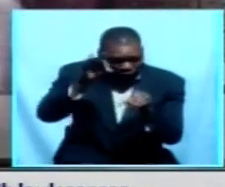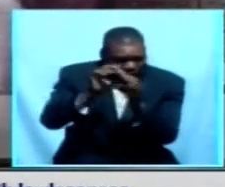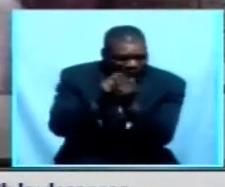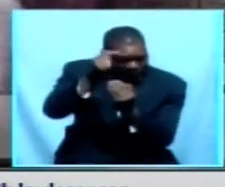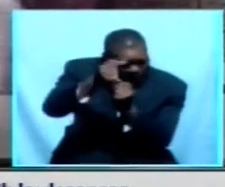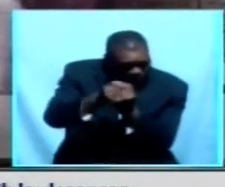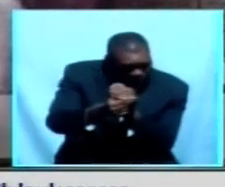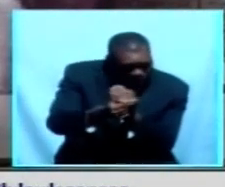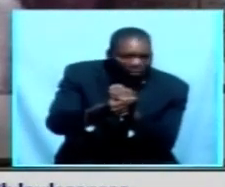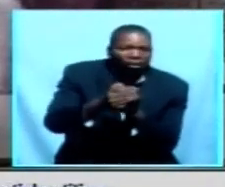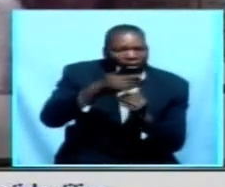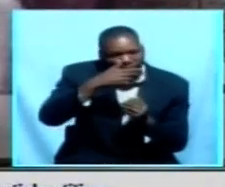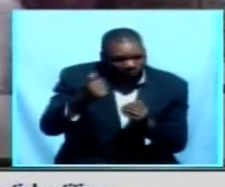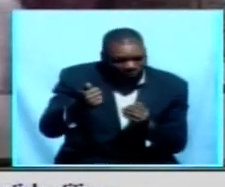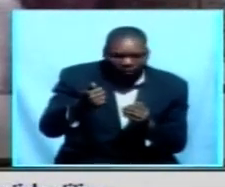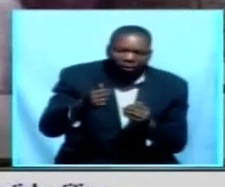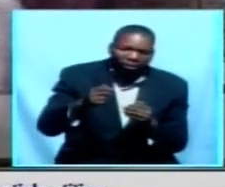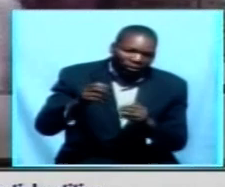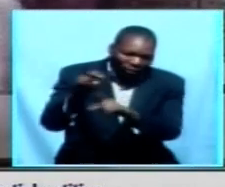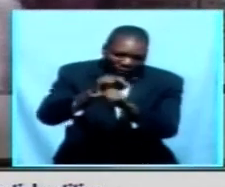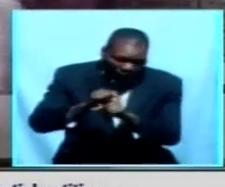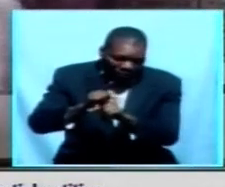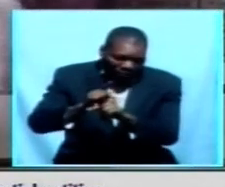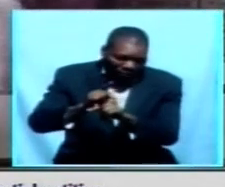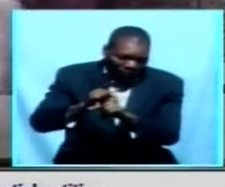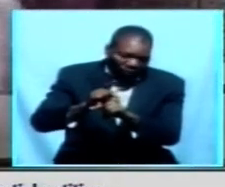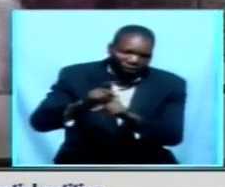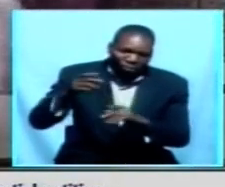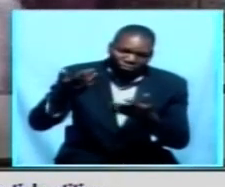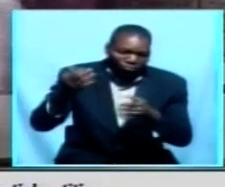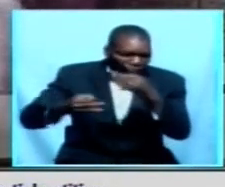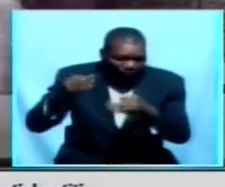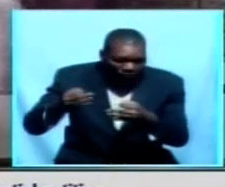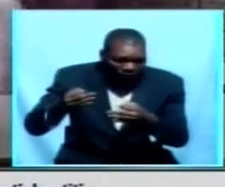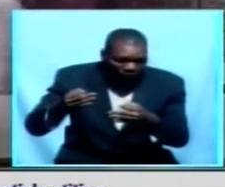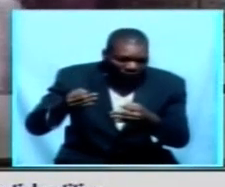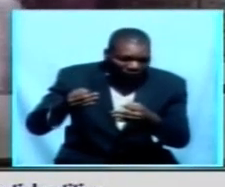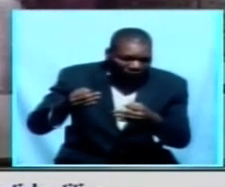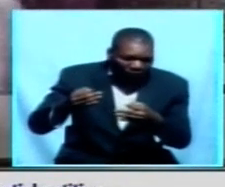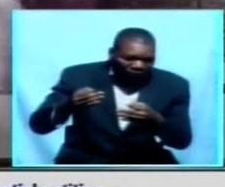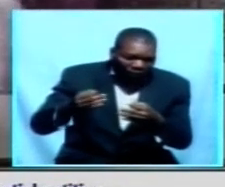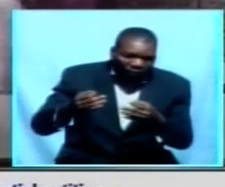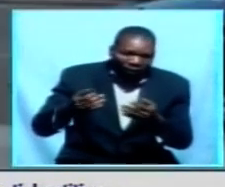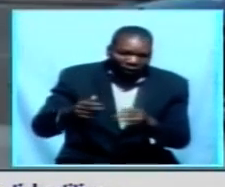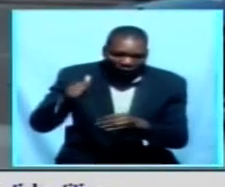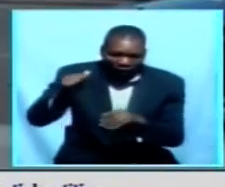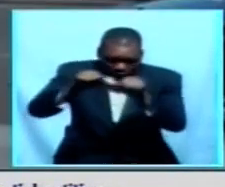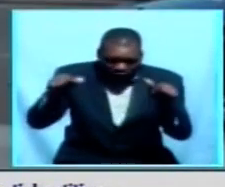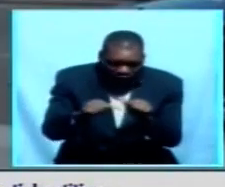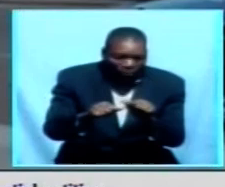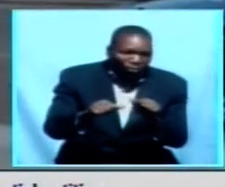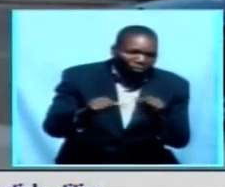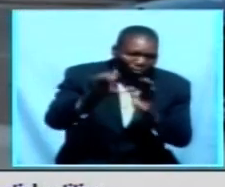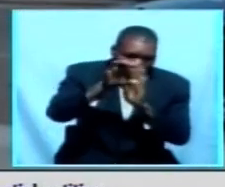of the court. Meanwhile, the Constitutional Court has joined the Attorney General to the petition that has been filed by UPND